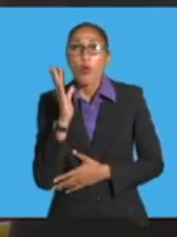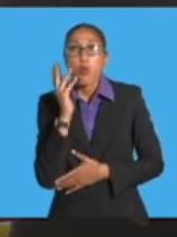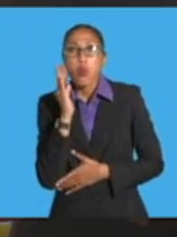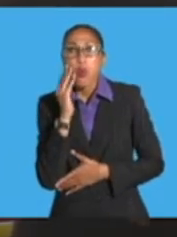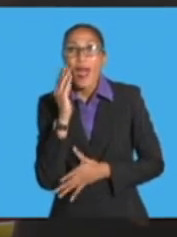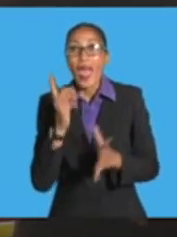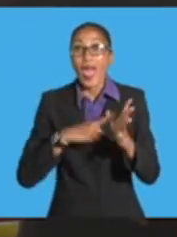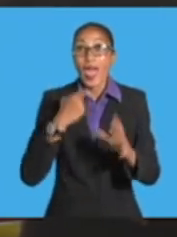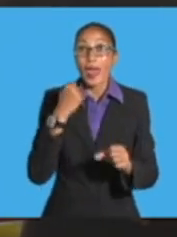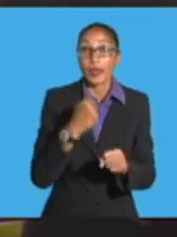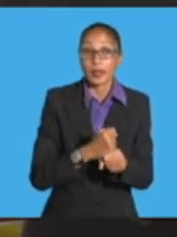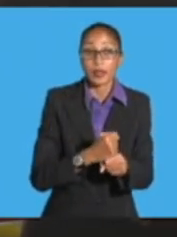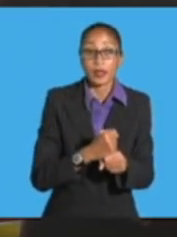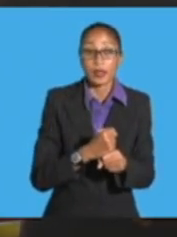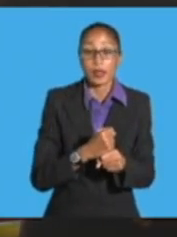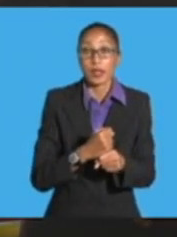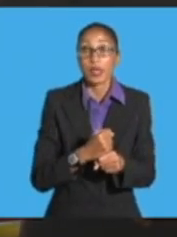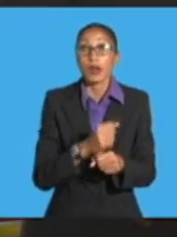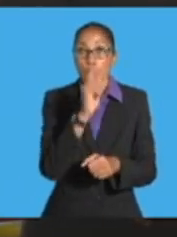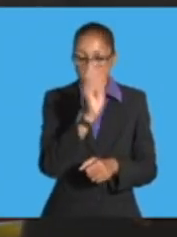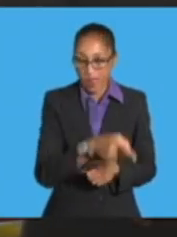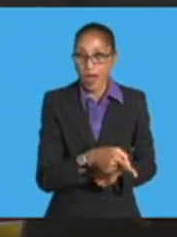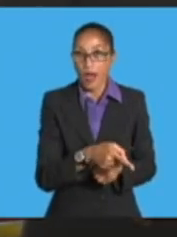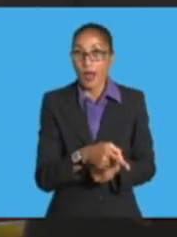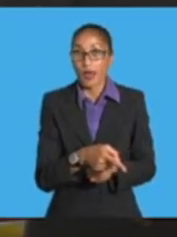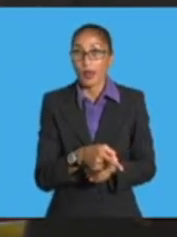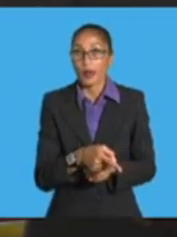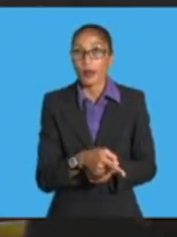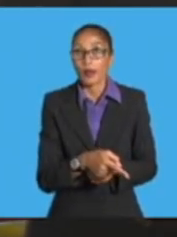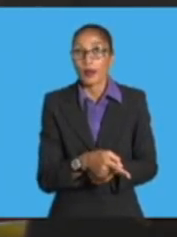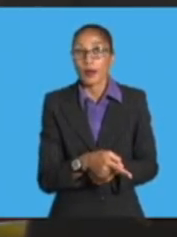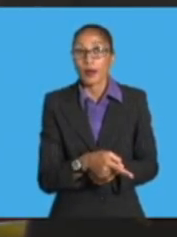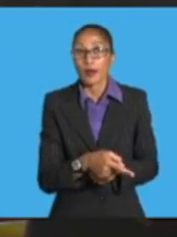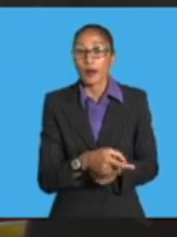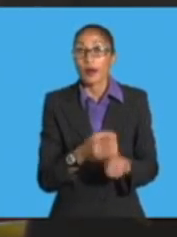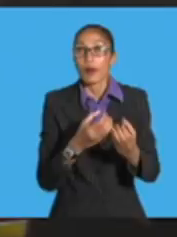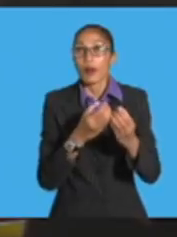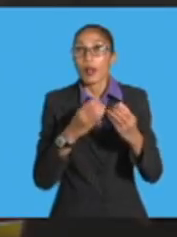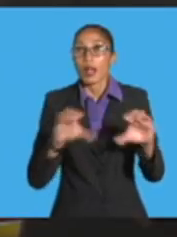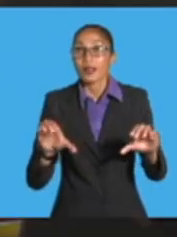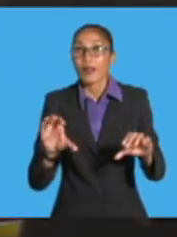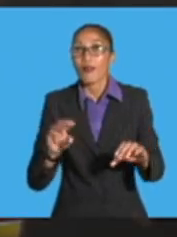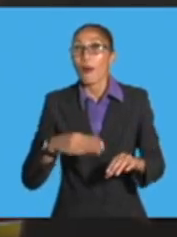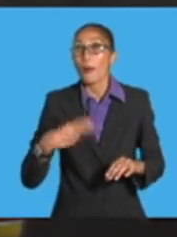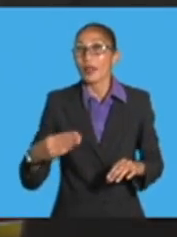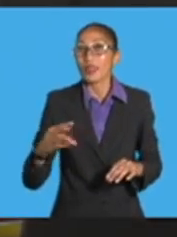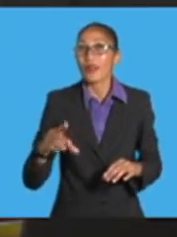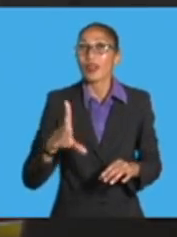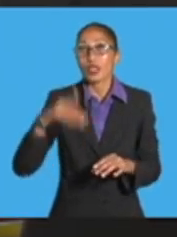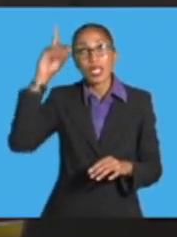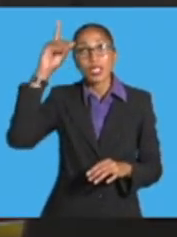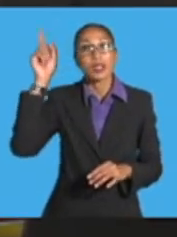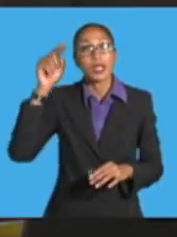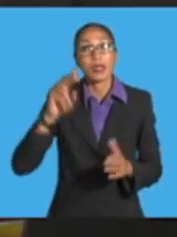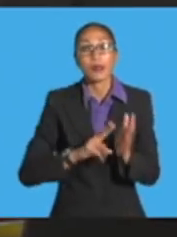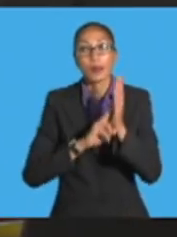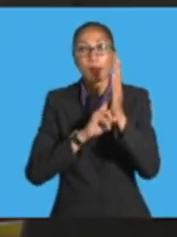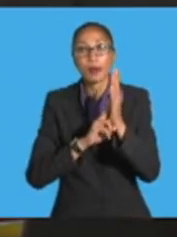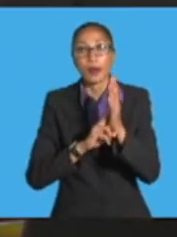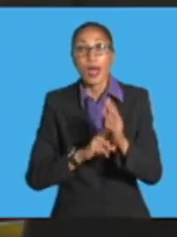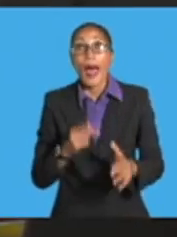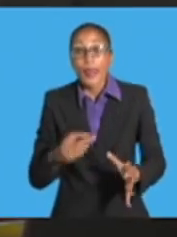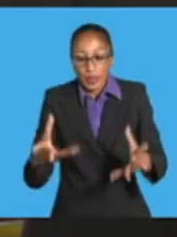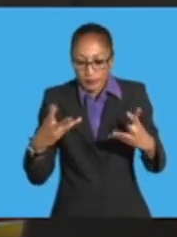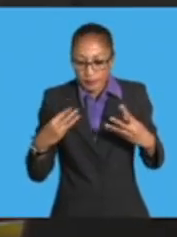Honorable Attorney General took on the role of the chair of the Council of Commonwealth Education Ministers in Nadi, and steered the minister to